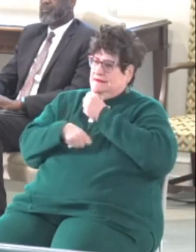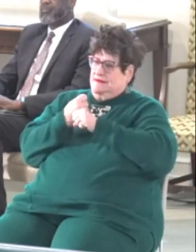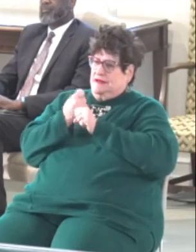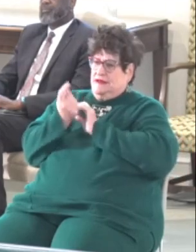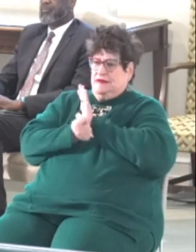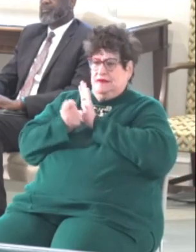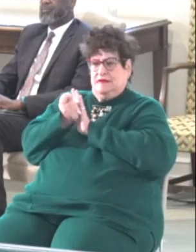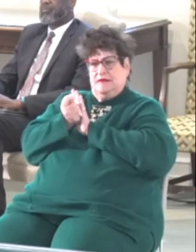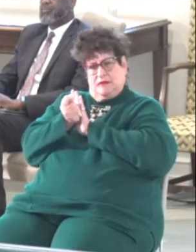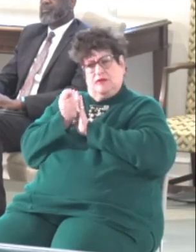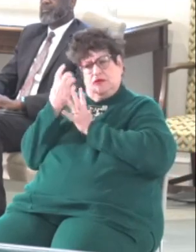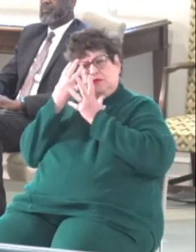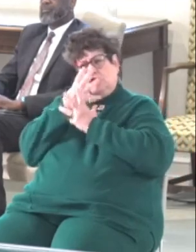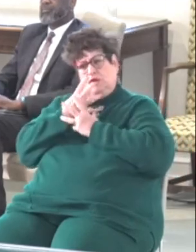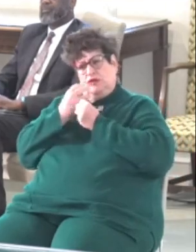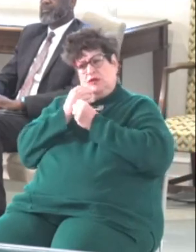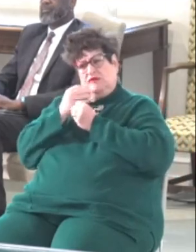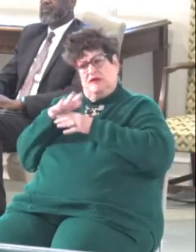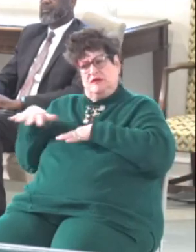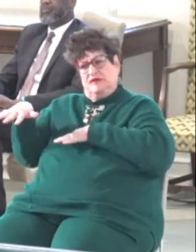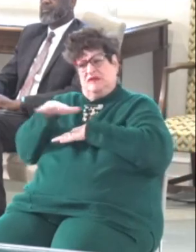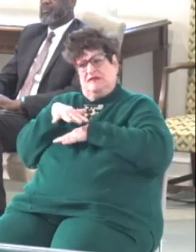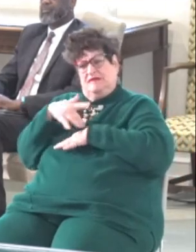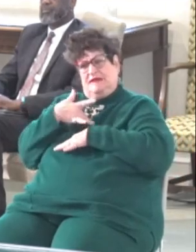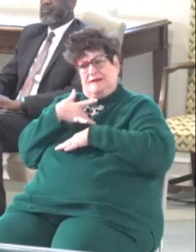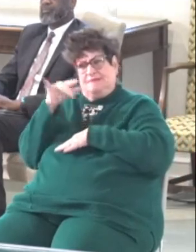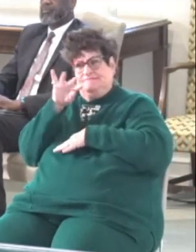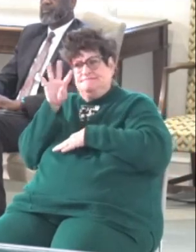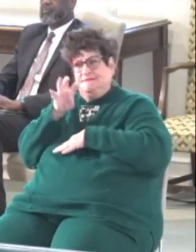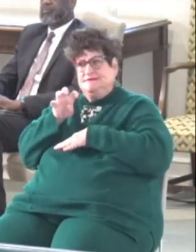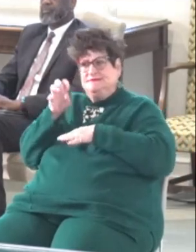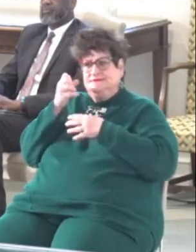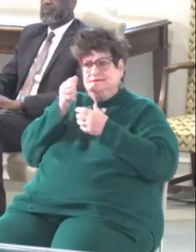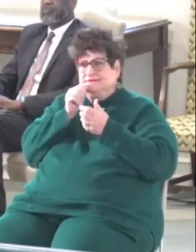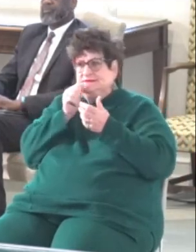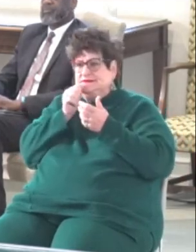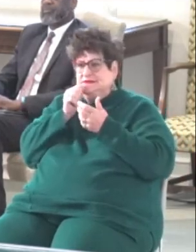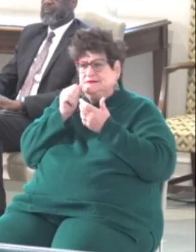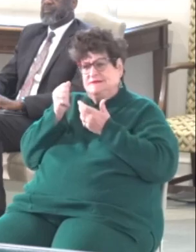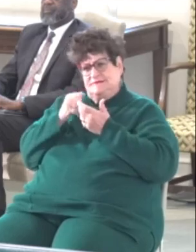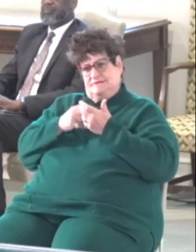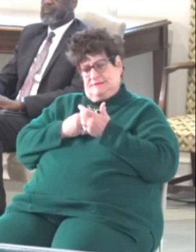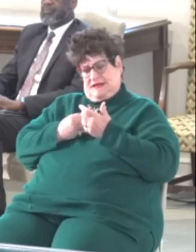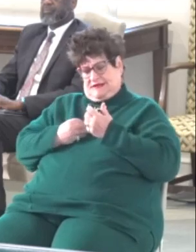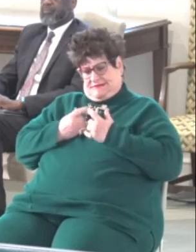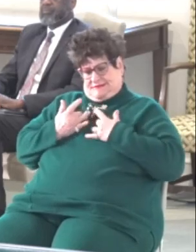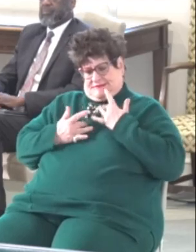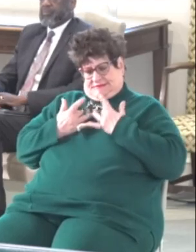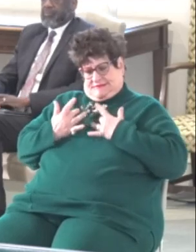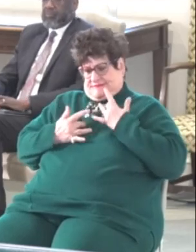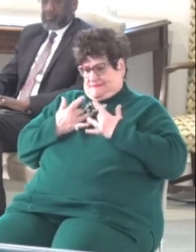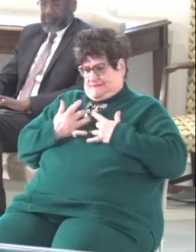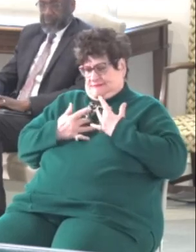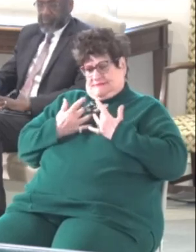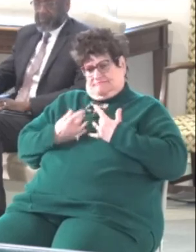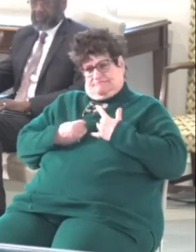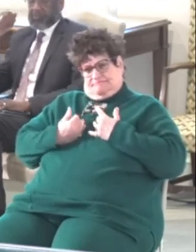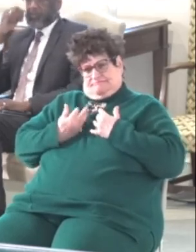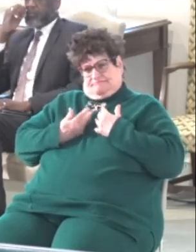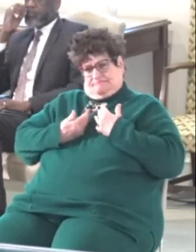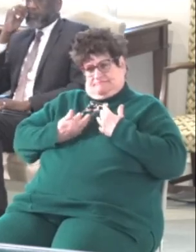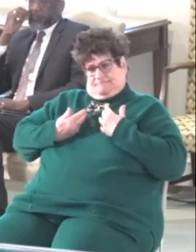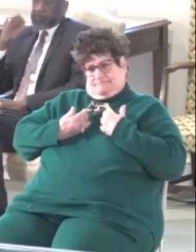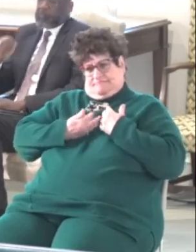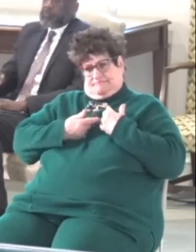by the earth. It was mysterious. It was a time when all my senses would come alive as I went down to